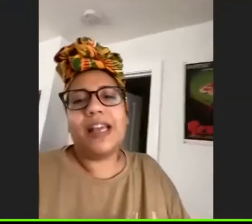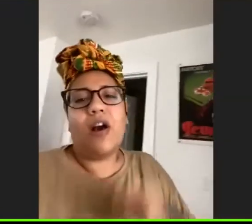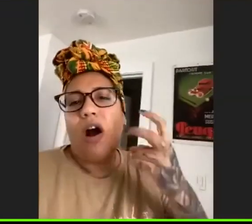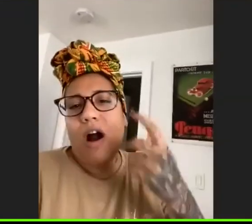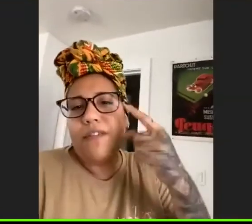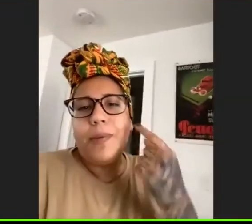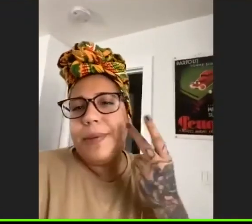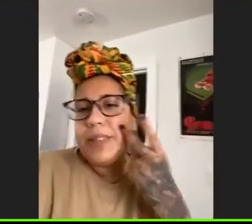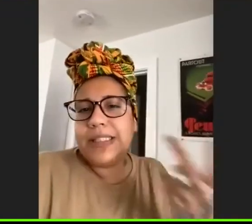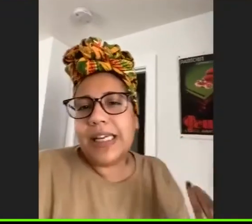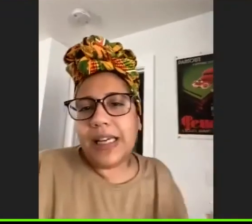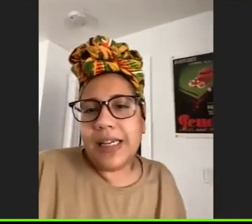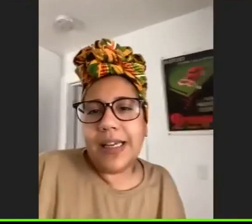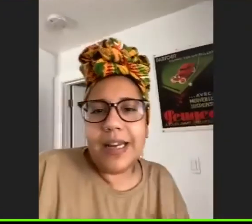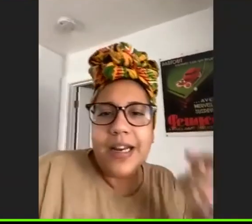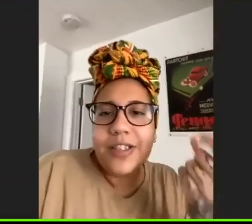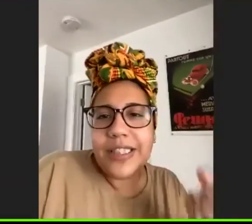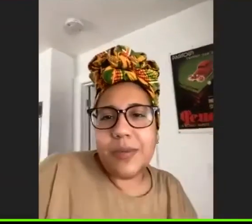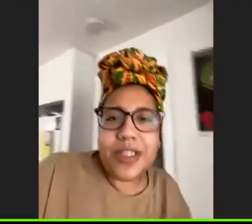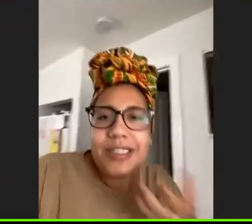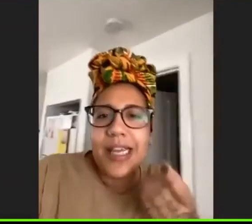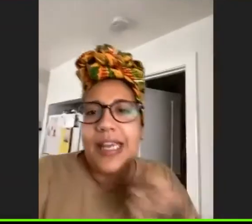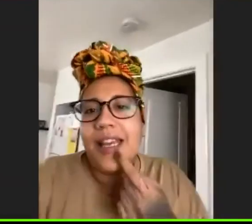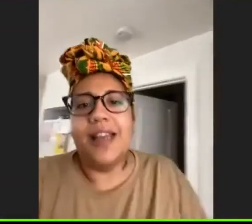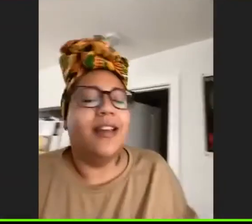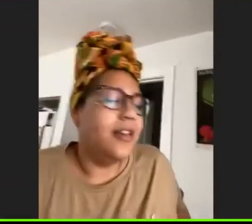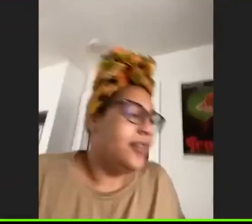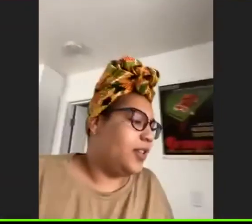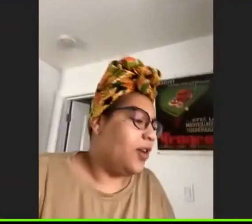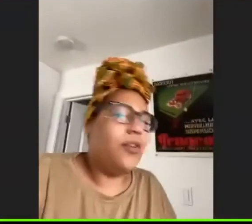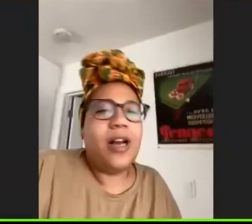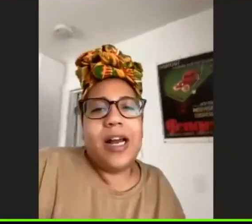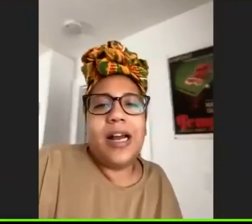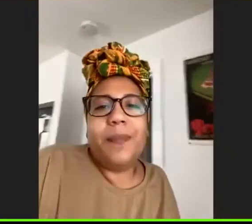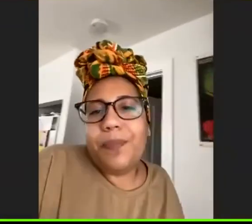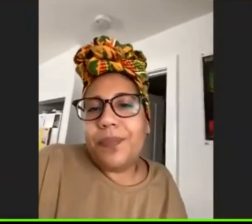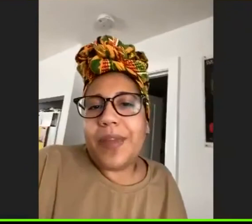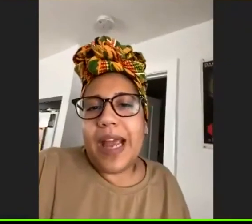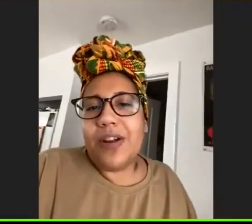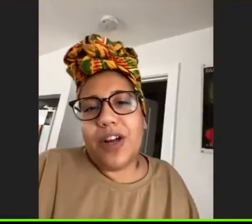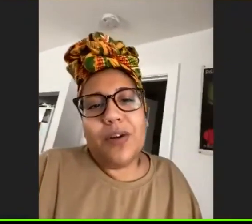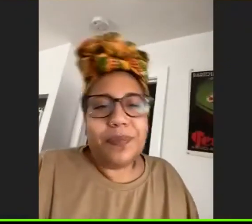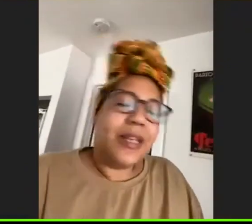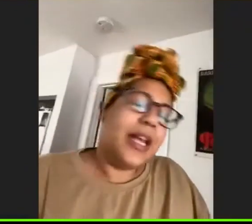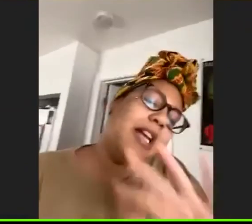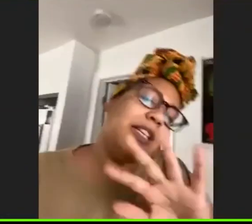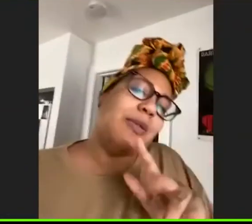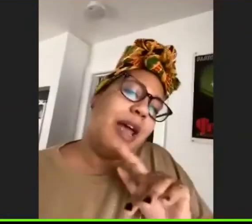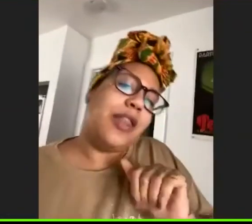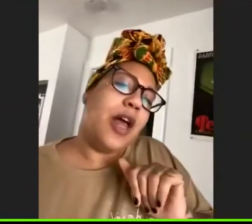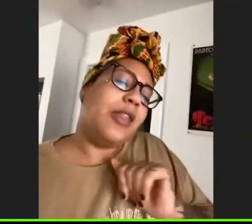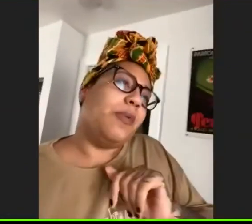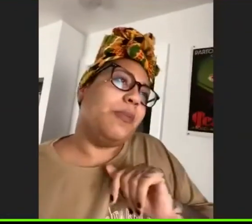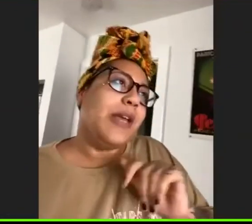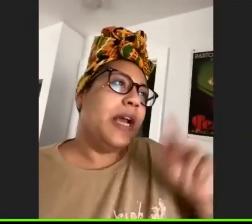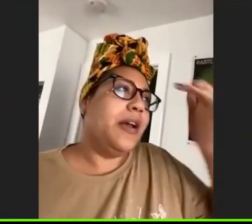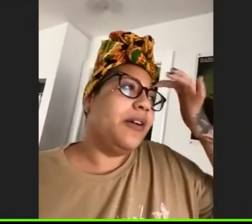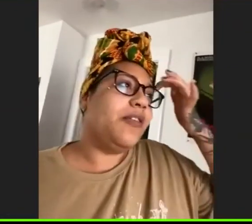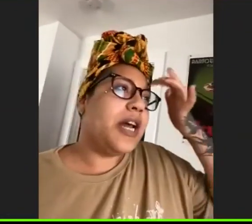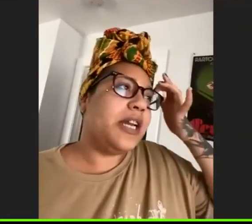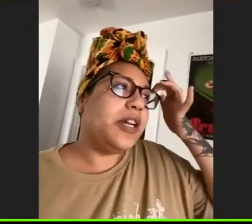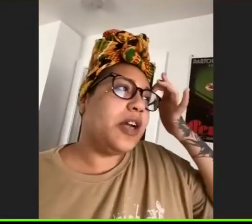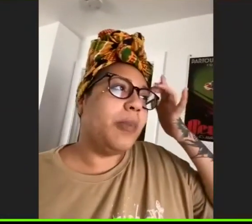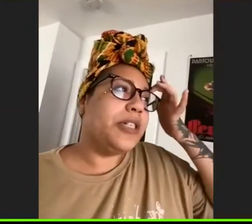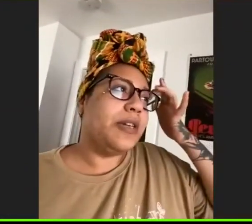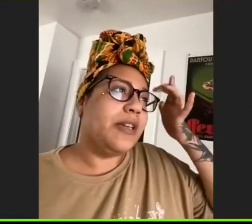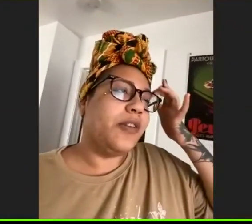it's like hard for people to see and understand what you're saying. So I don't know. I thought that it would be